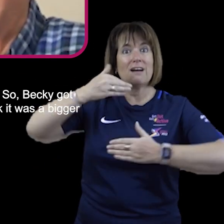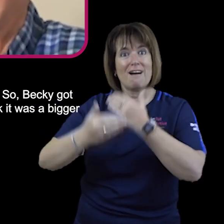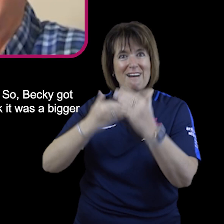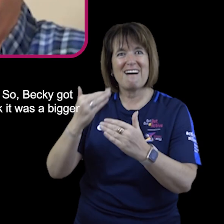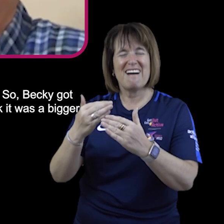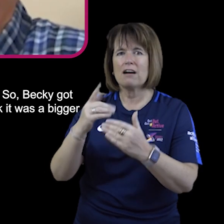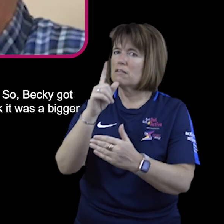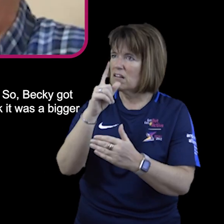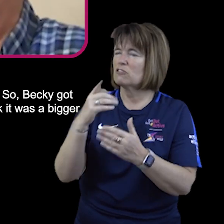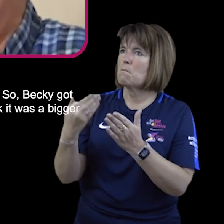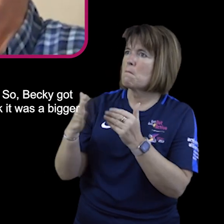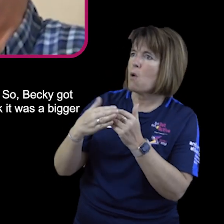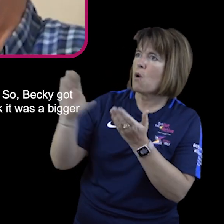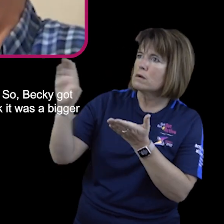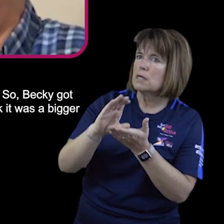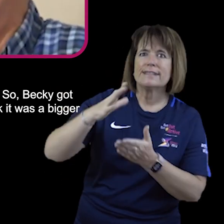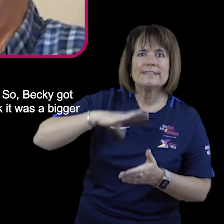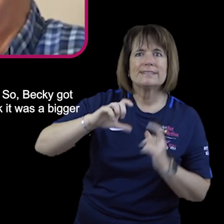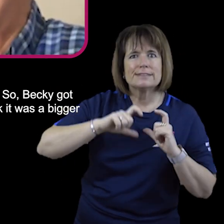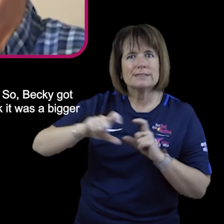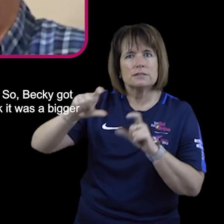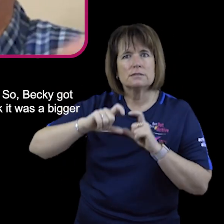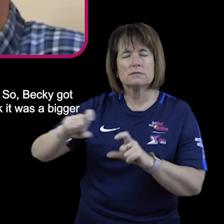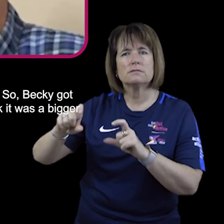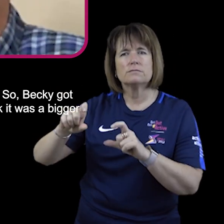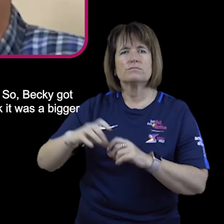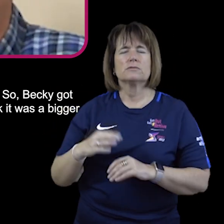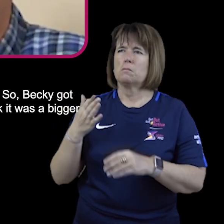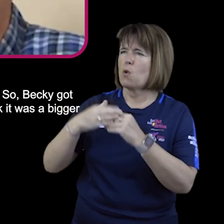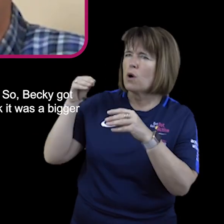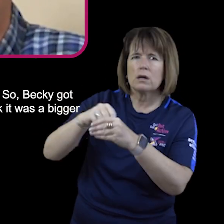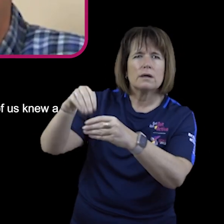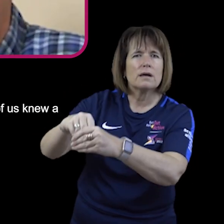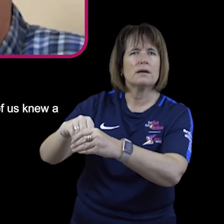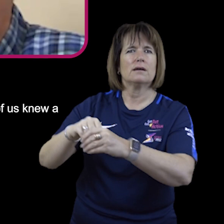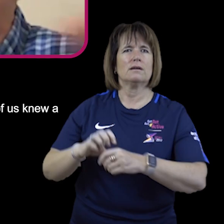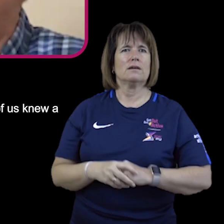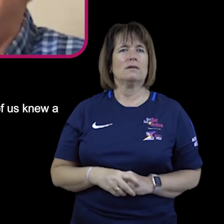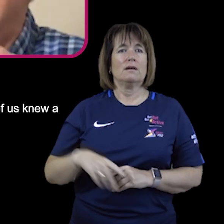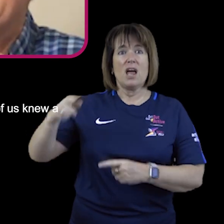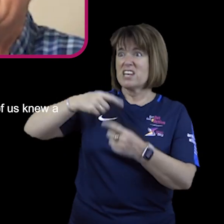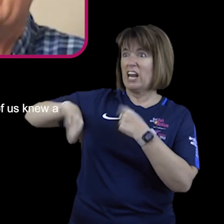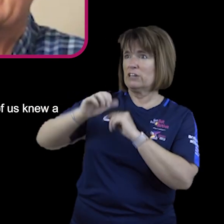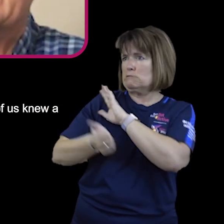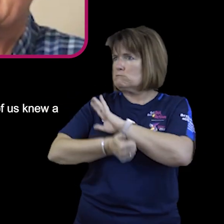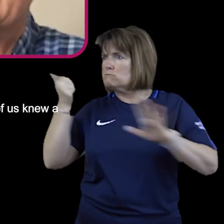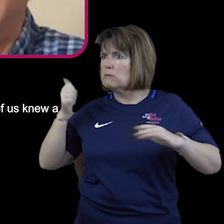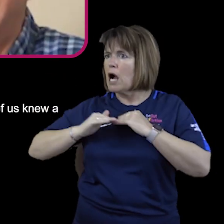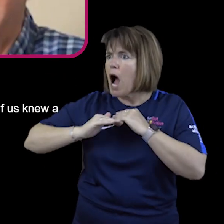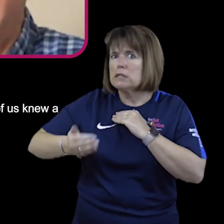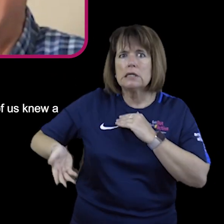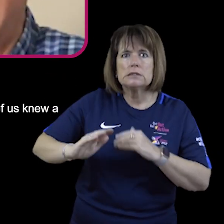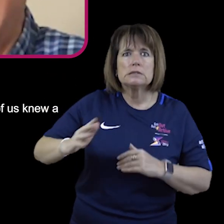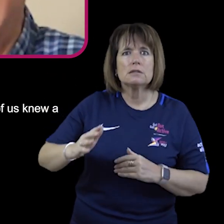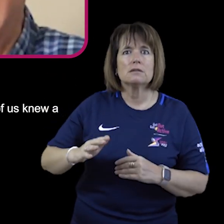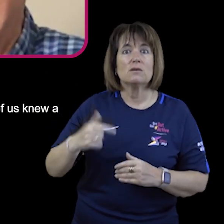off, but we needed more funding. She needed more input. I think it was a bigger project than she thought. And none of us were actually gardeners. We all turned up